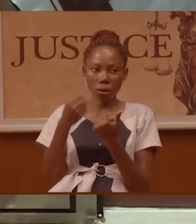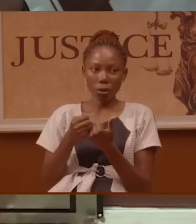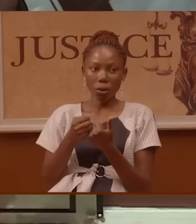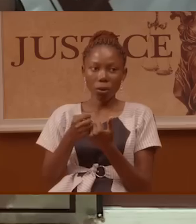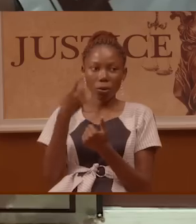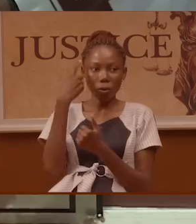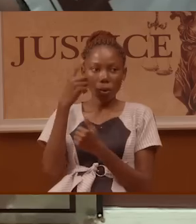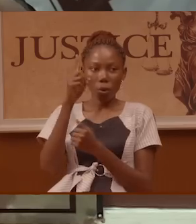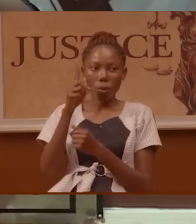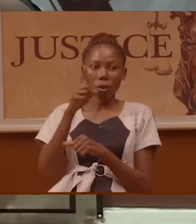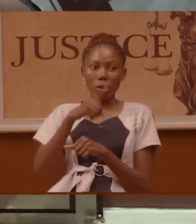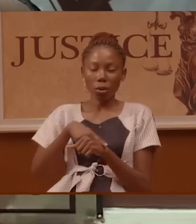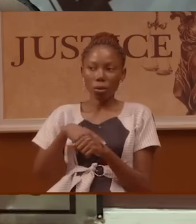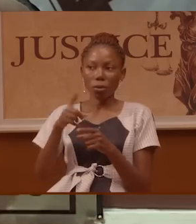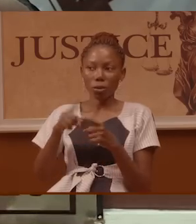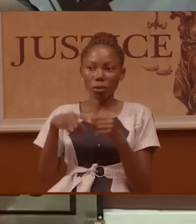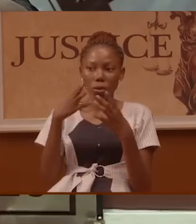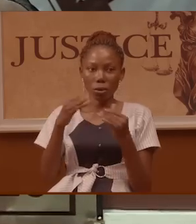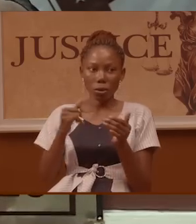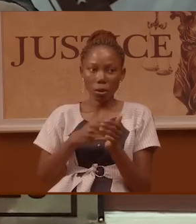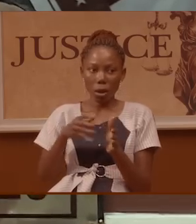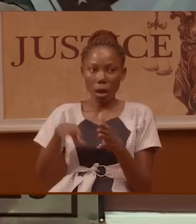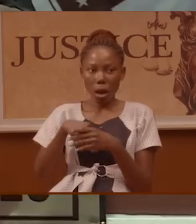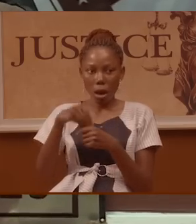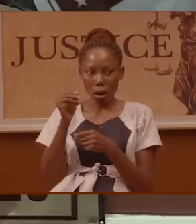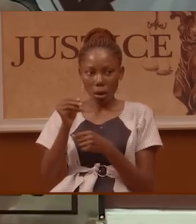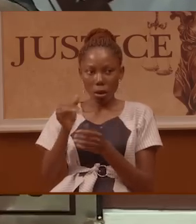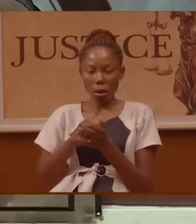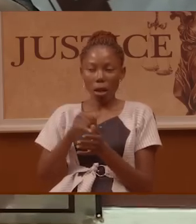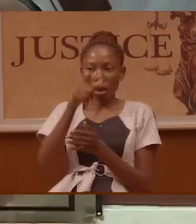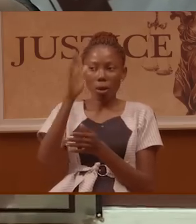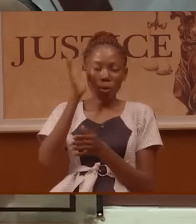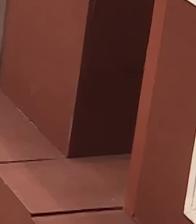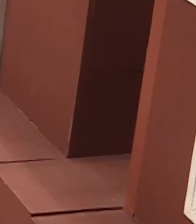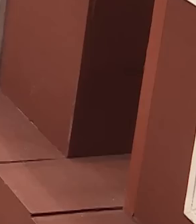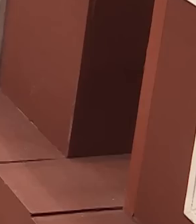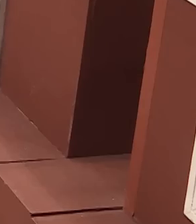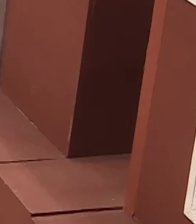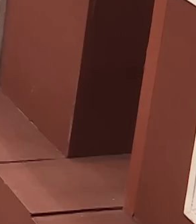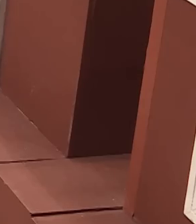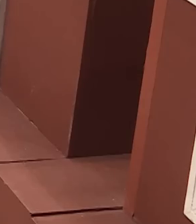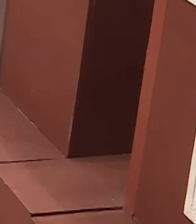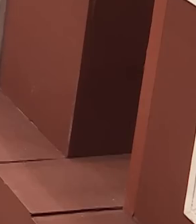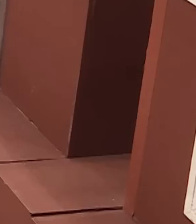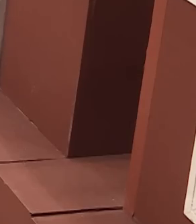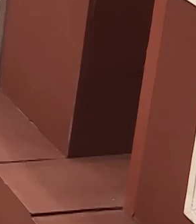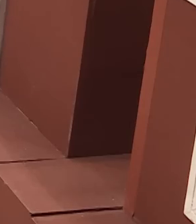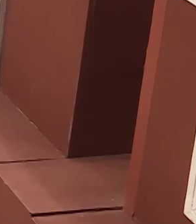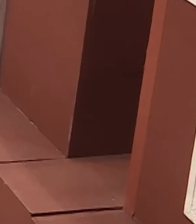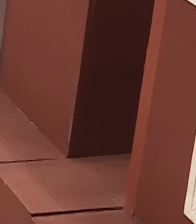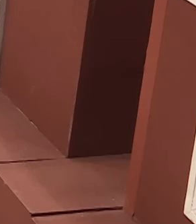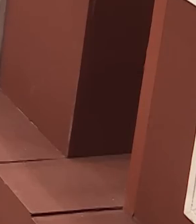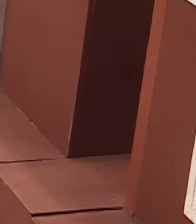time for him to try and settle out of court. Yes, ma'am. That he's going to call all of you together. Then you are going to sit down